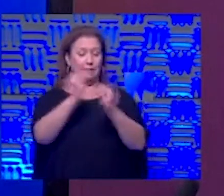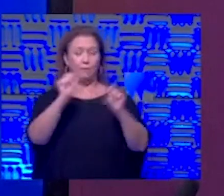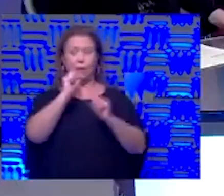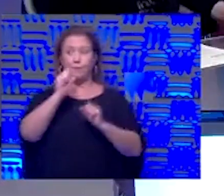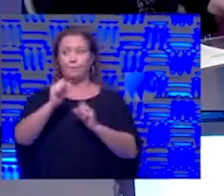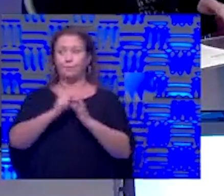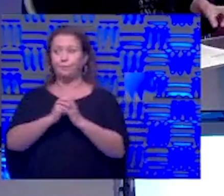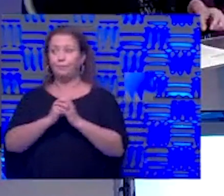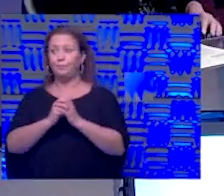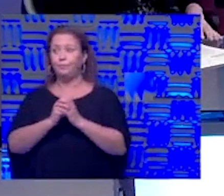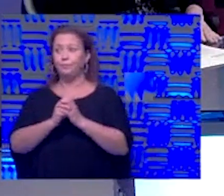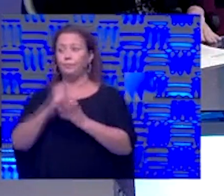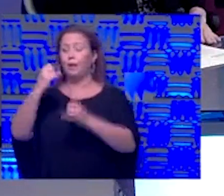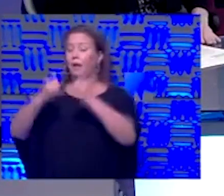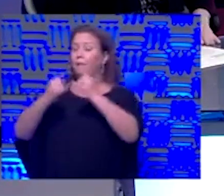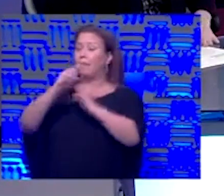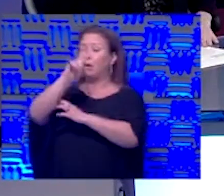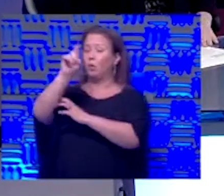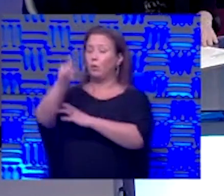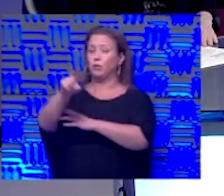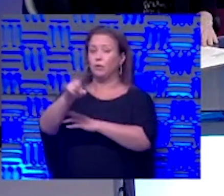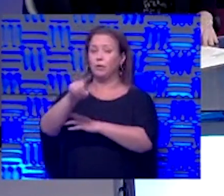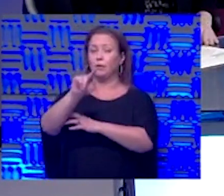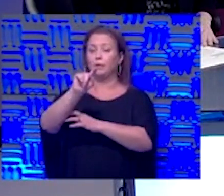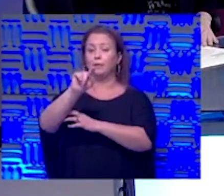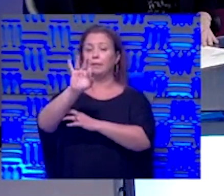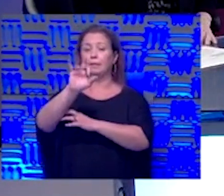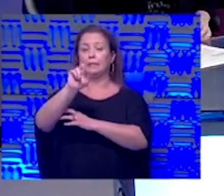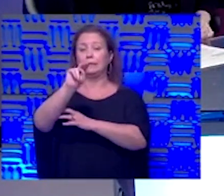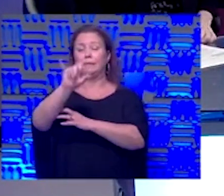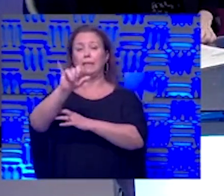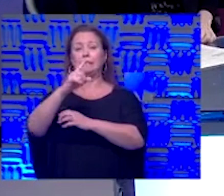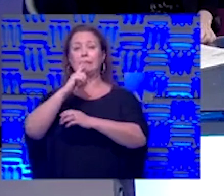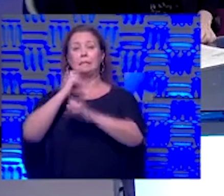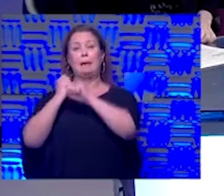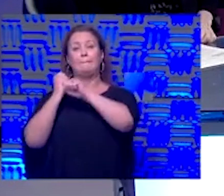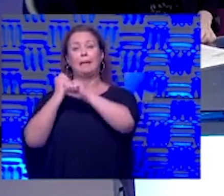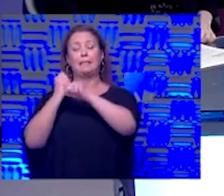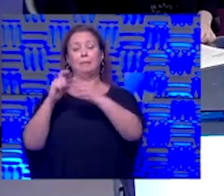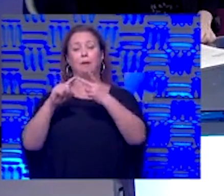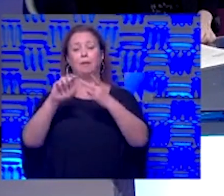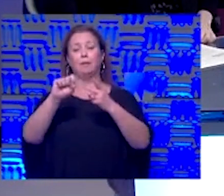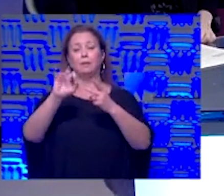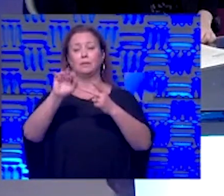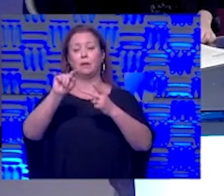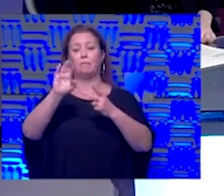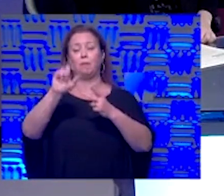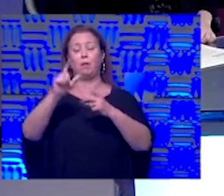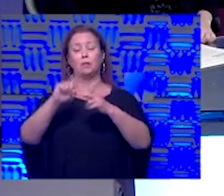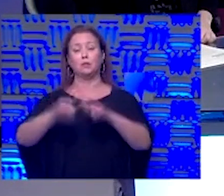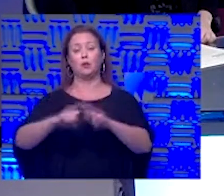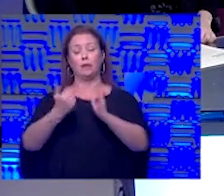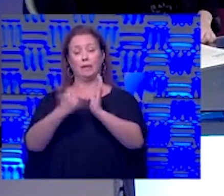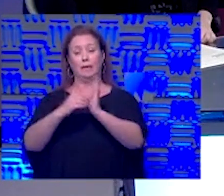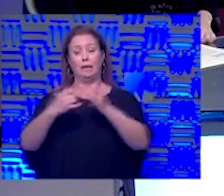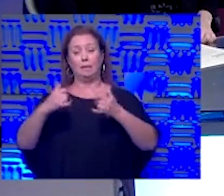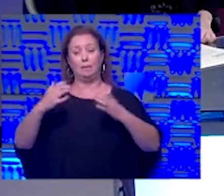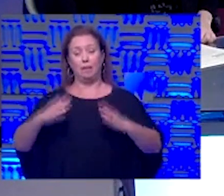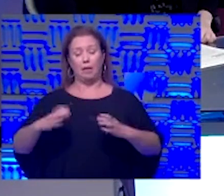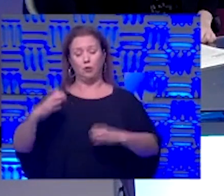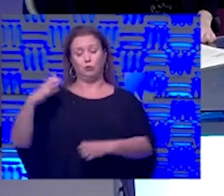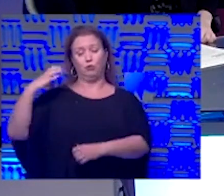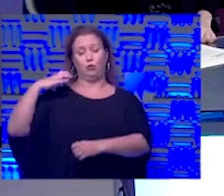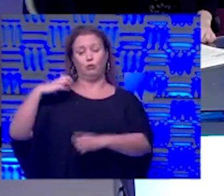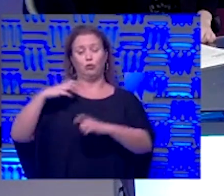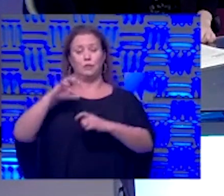did you have a final question? Yeah, a final question comes from Tiffany. She says, with baseball and softball starting up again, do you recommend the players, coaches, and